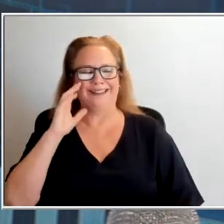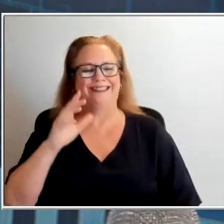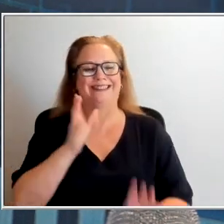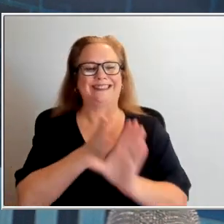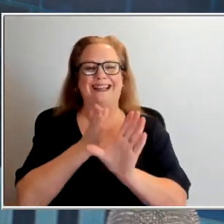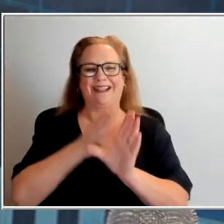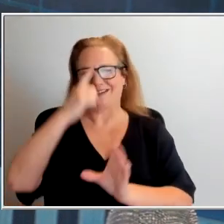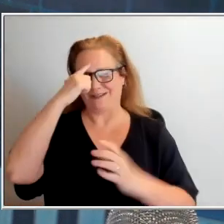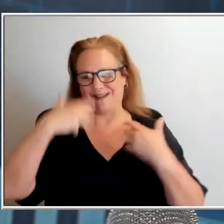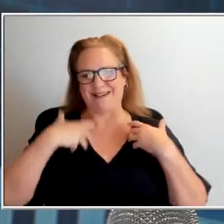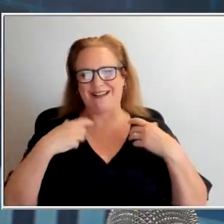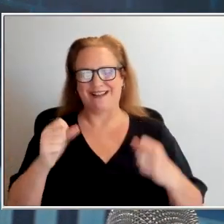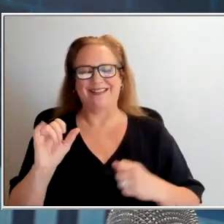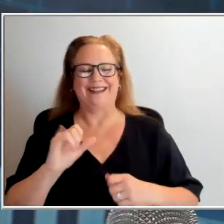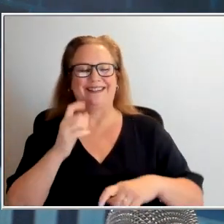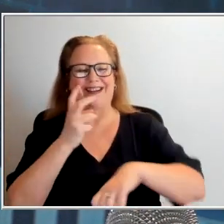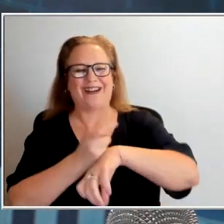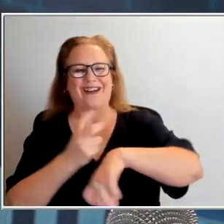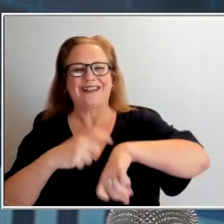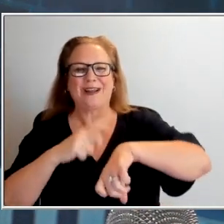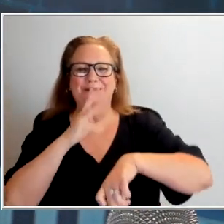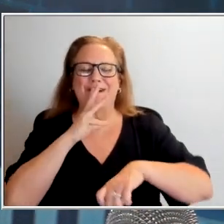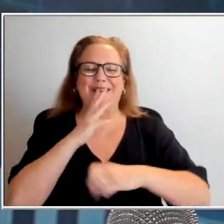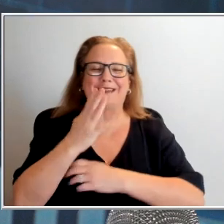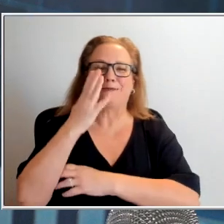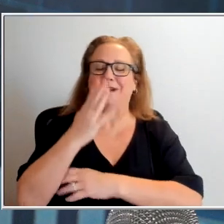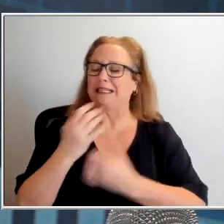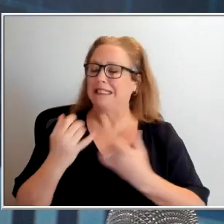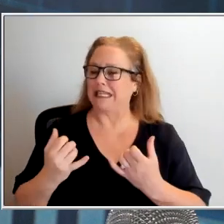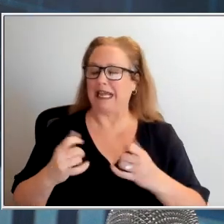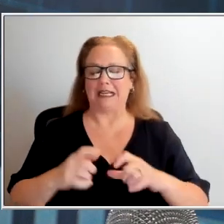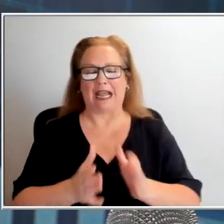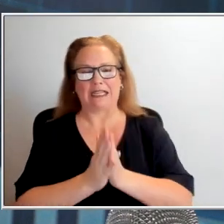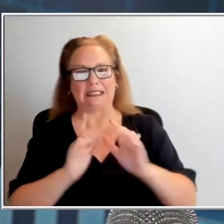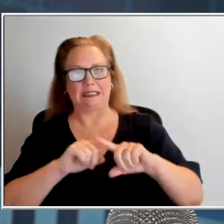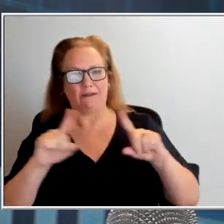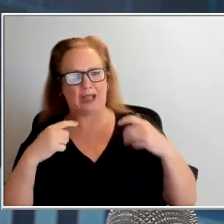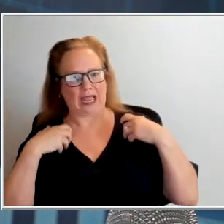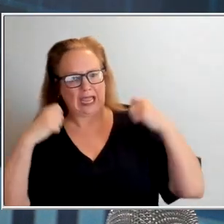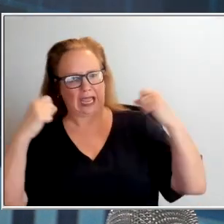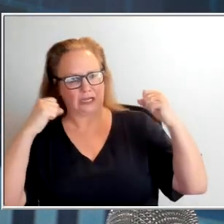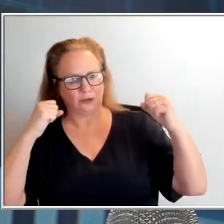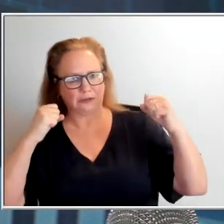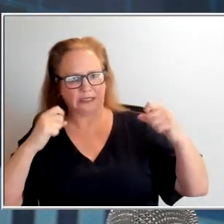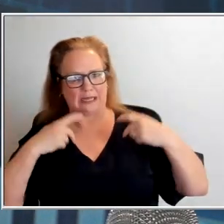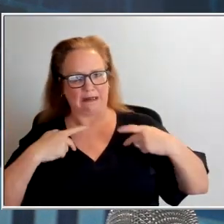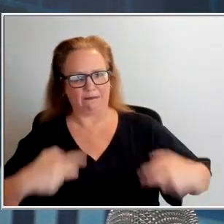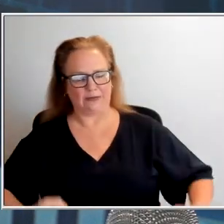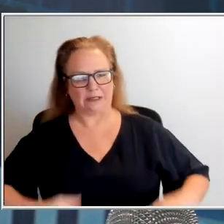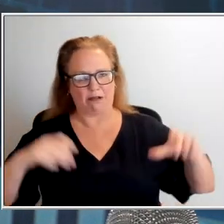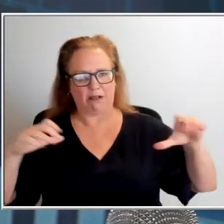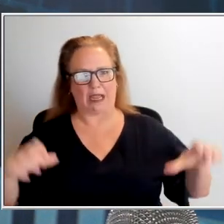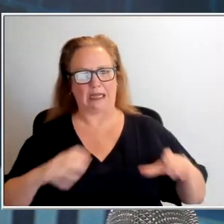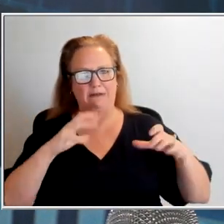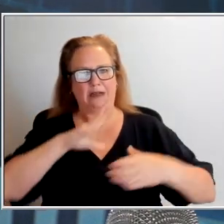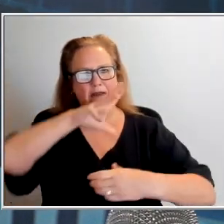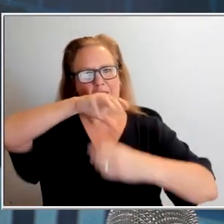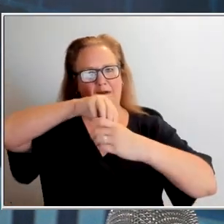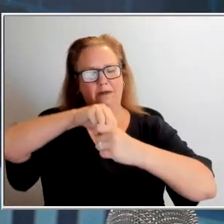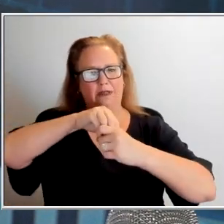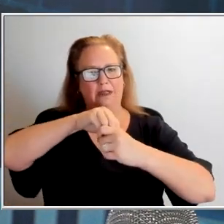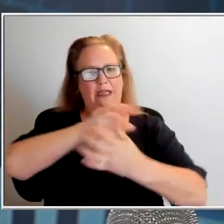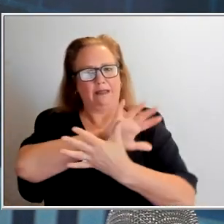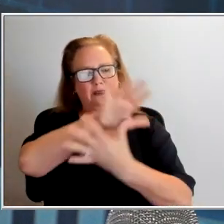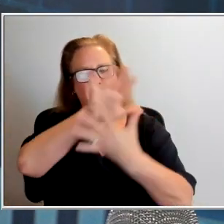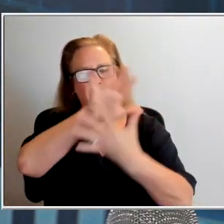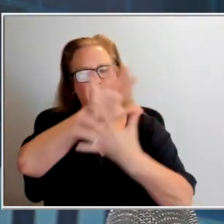health. Today, we're going to ask a different question. Where does exercise and physical activity fit into this comprehensive, multidisciplinary